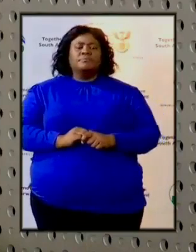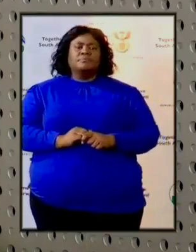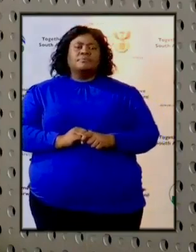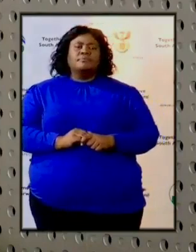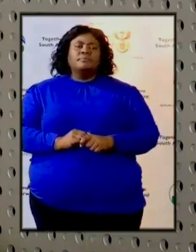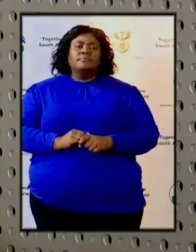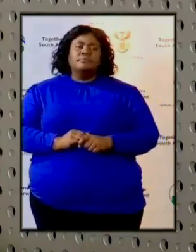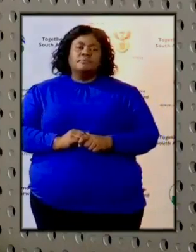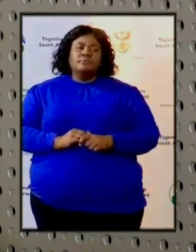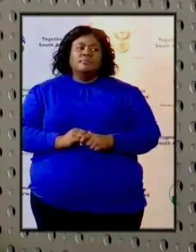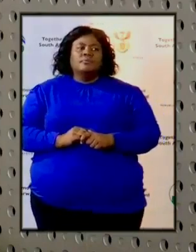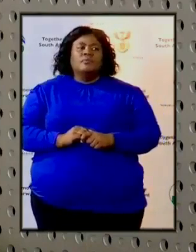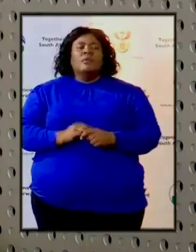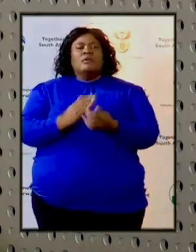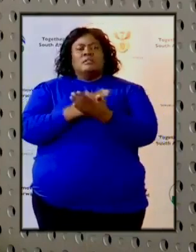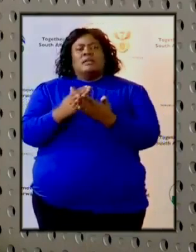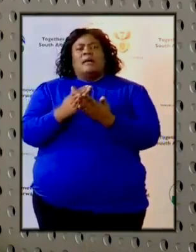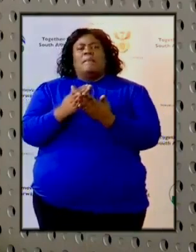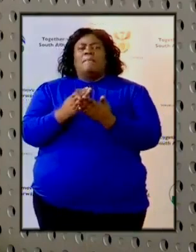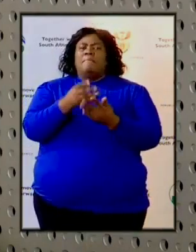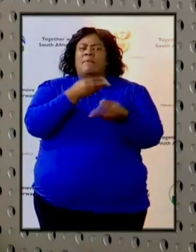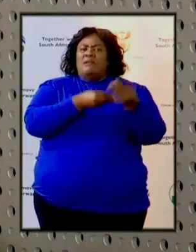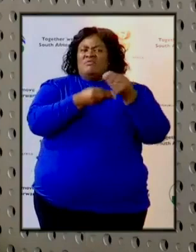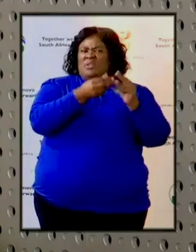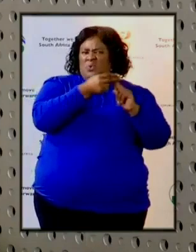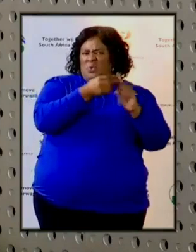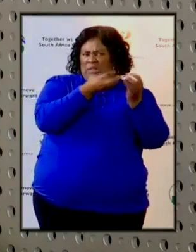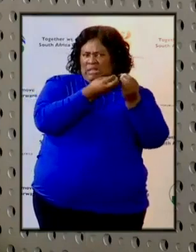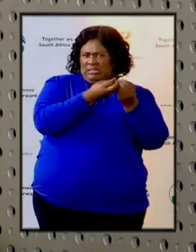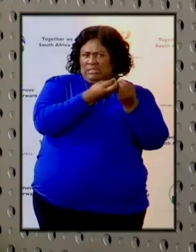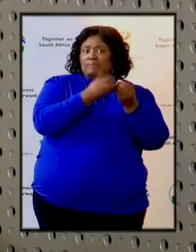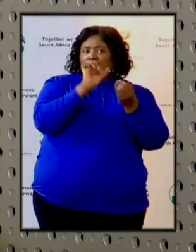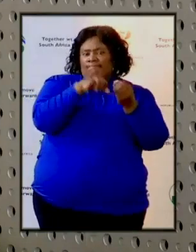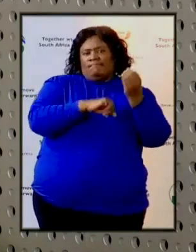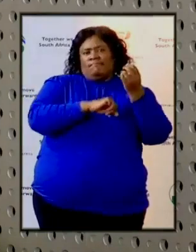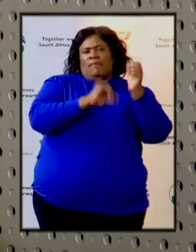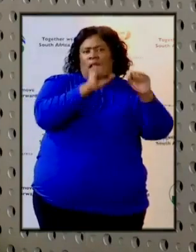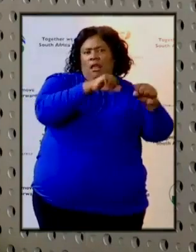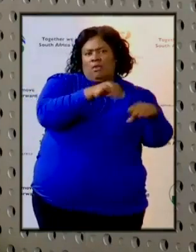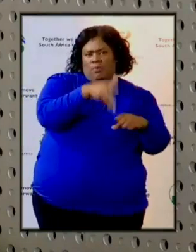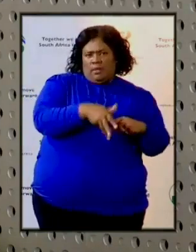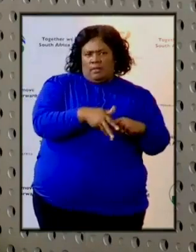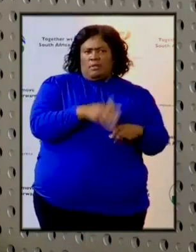Some trade union staff will be allowed. In terms of education,